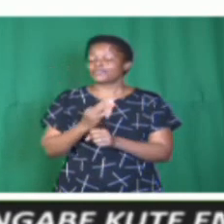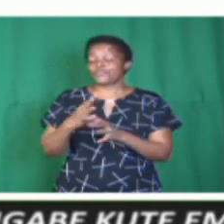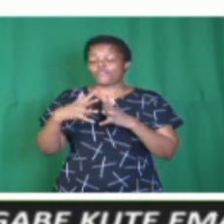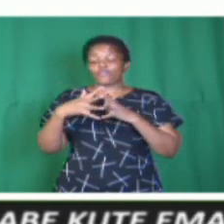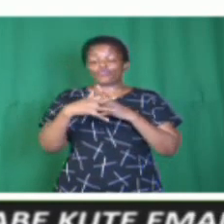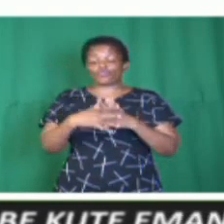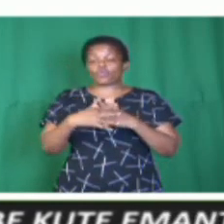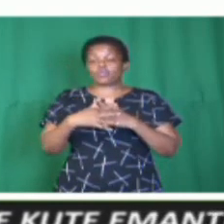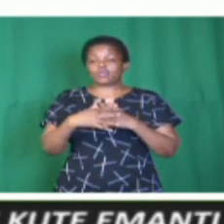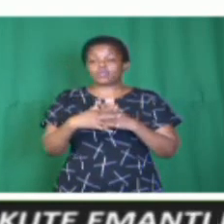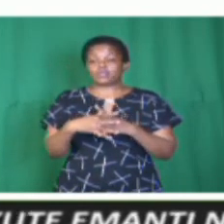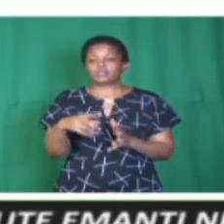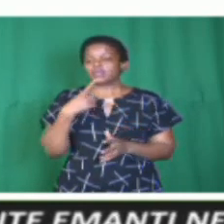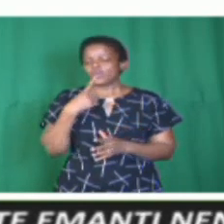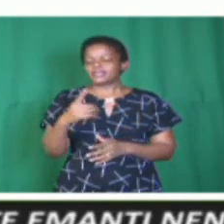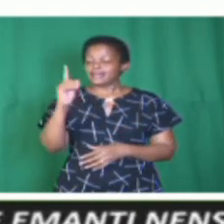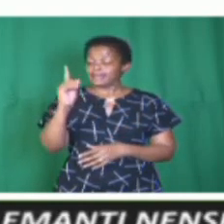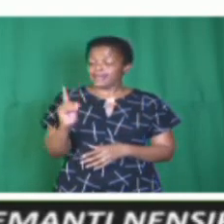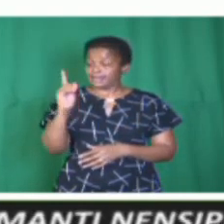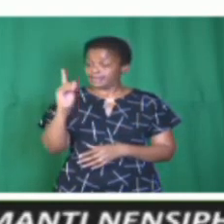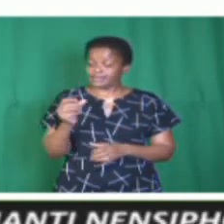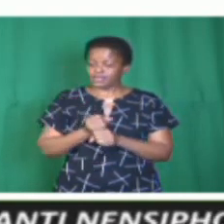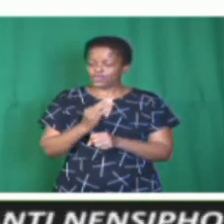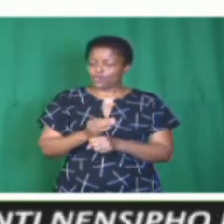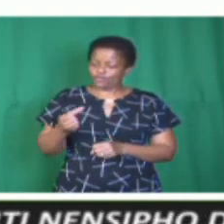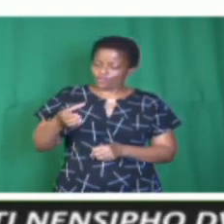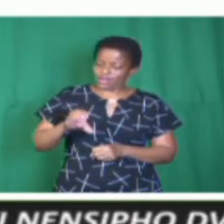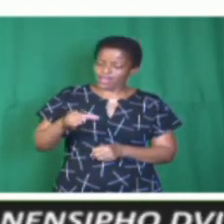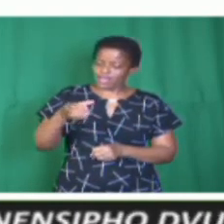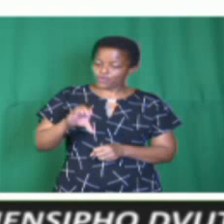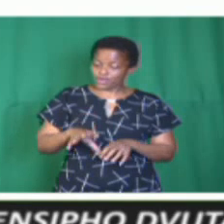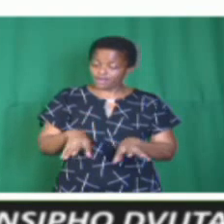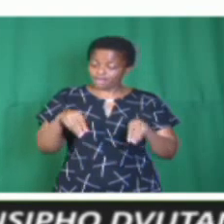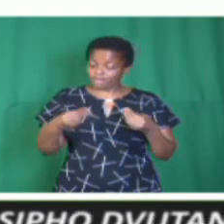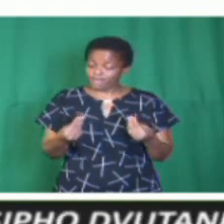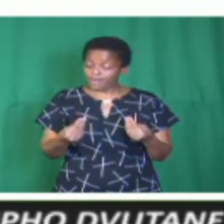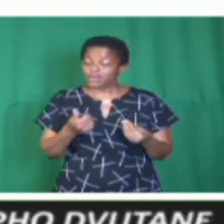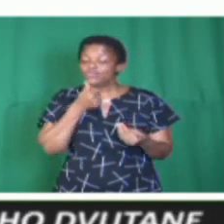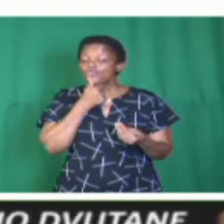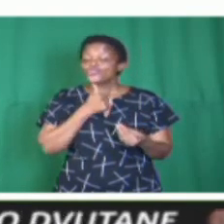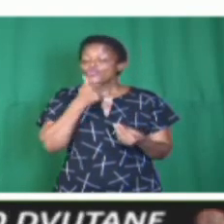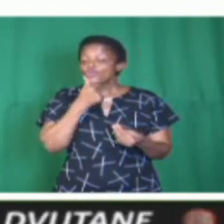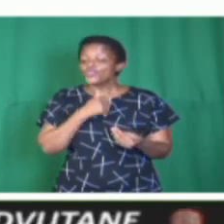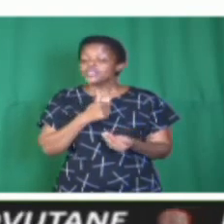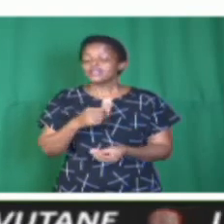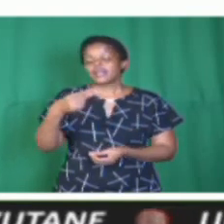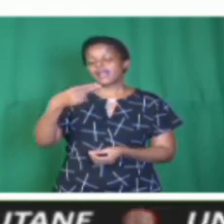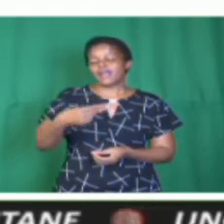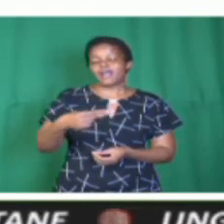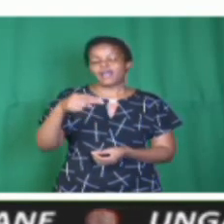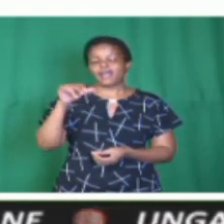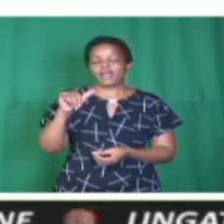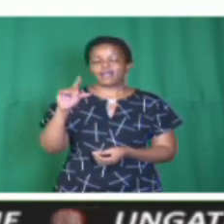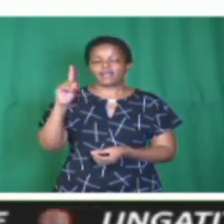learned that we can find the density of liquids by using an instrument which is known as hydrometer.